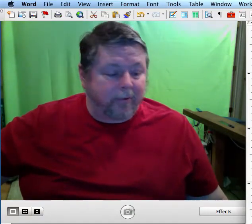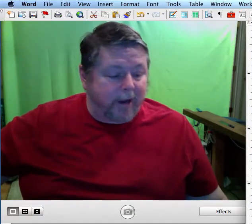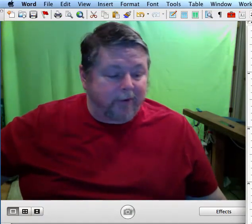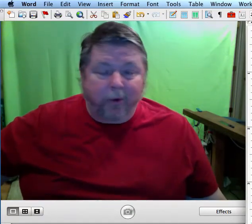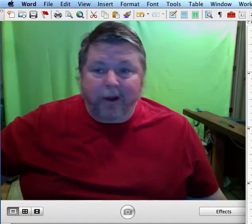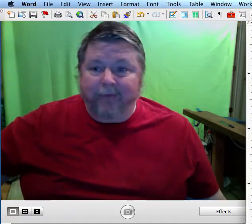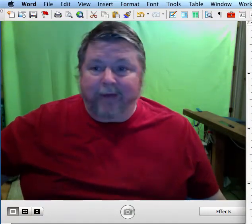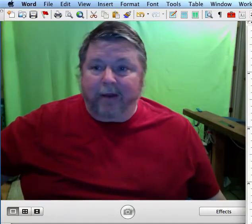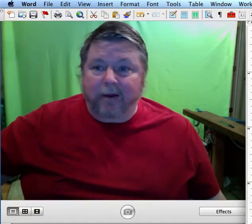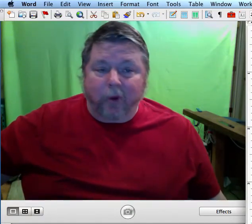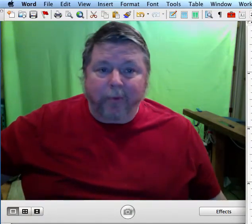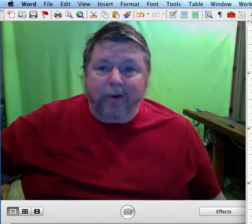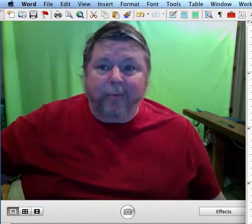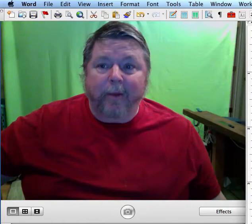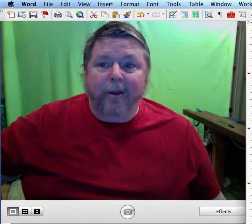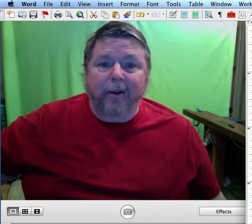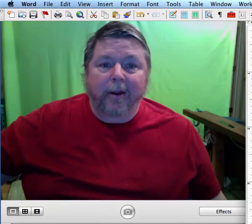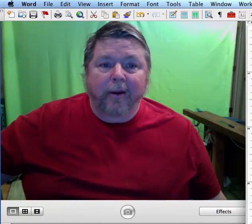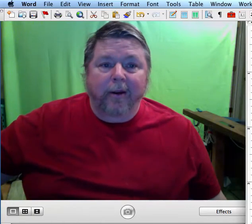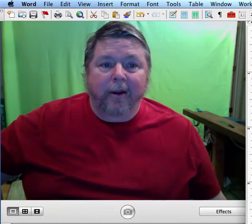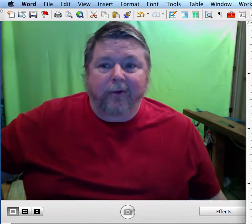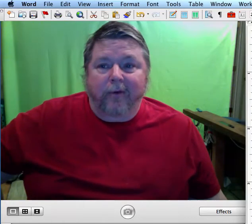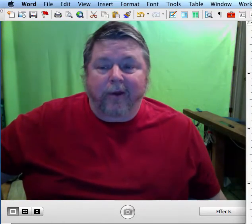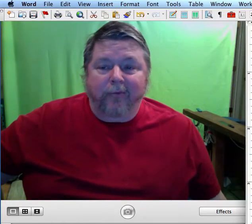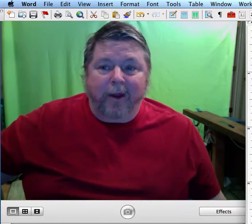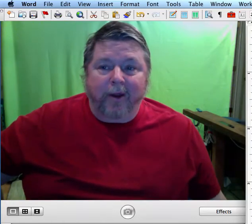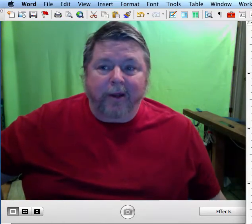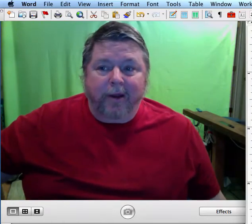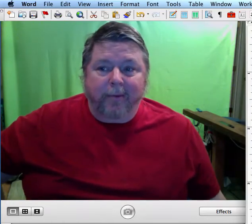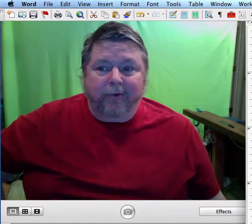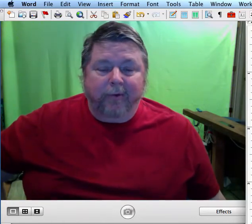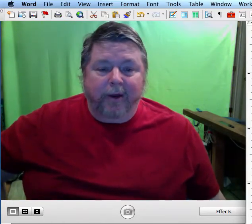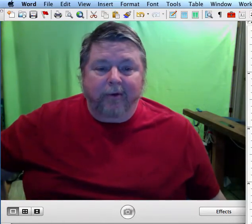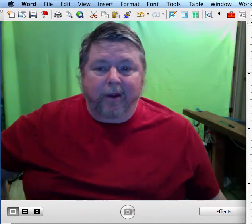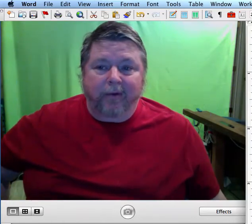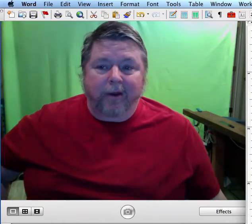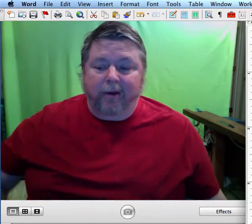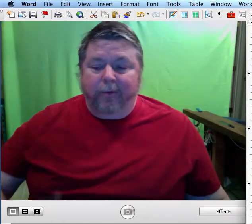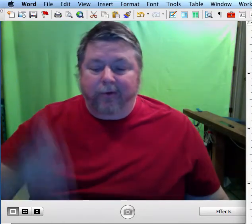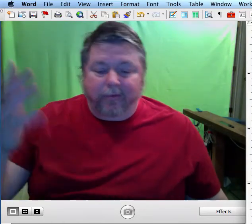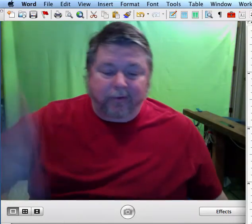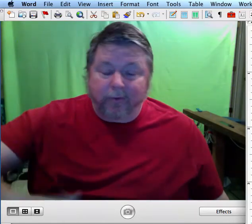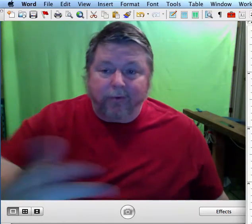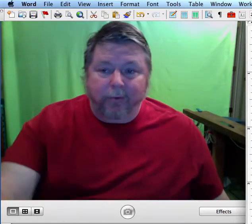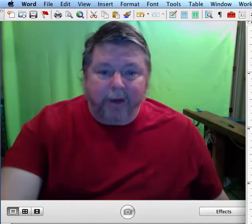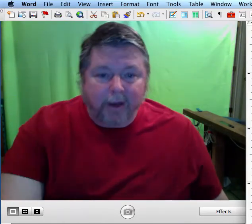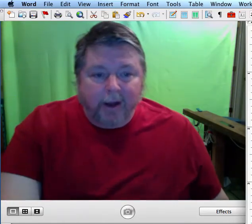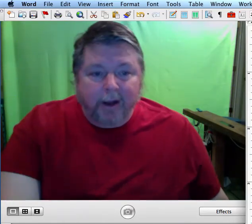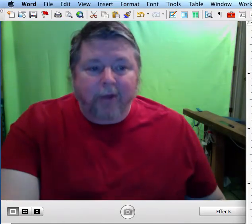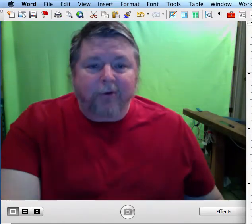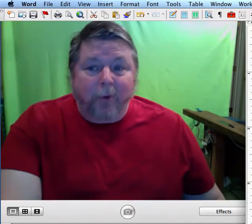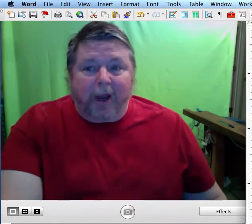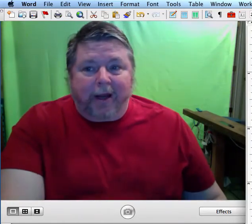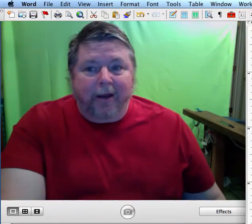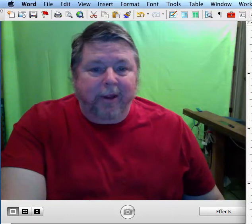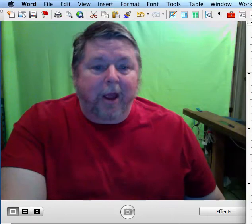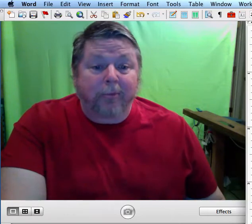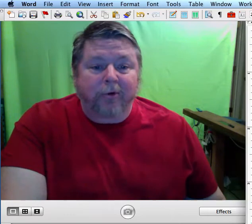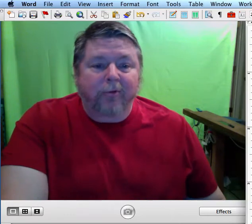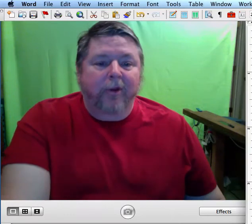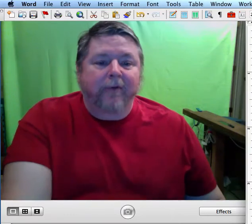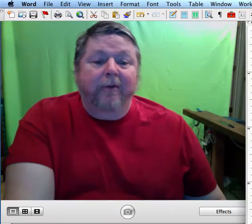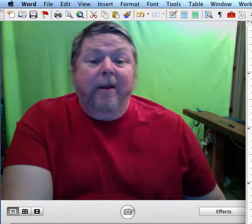a sporting event that's open to the public, and you have a deaf player on the team that's having interpreting services, whatever it would be. Those are more likely to